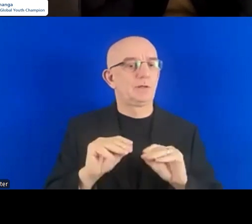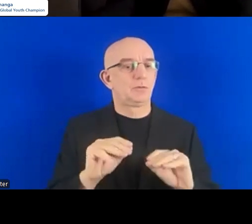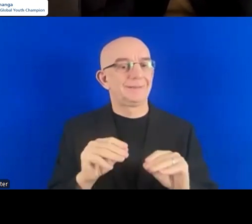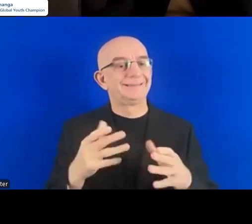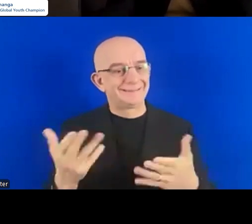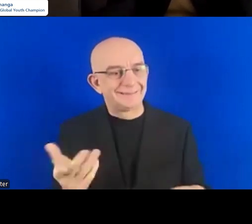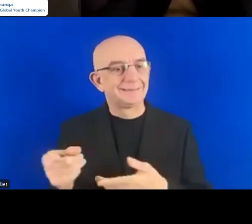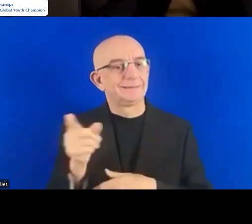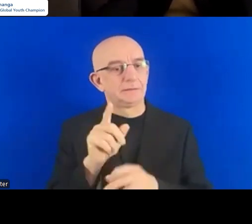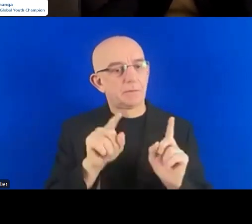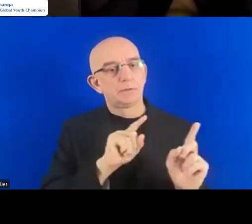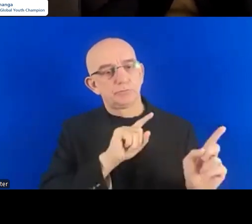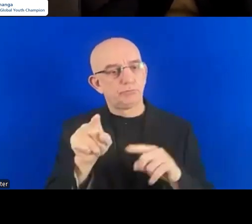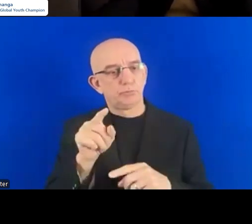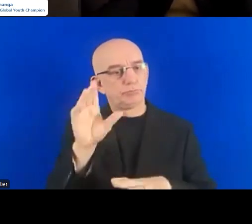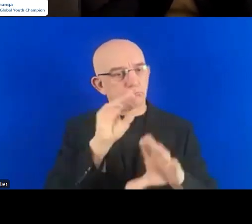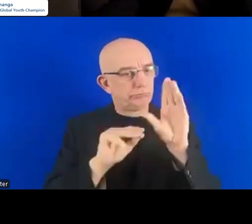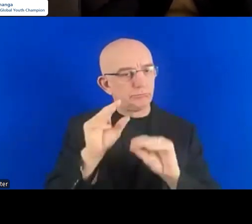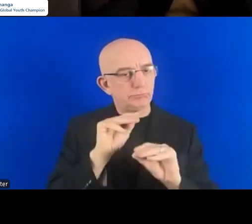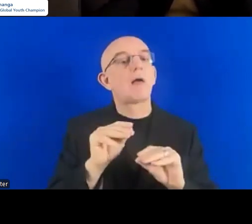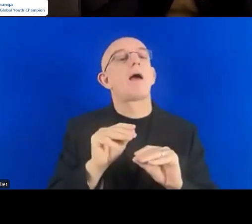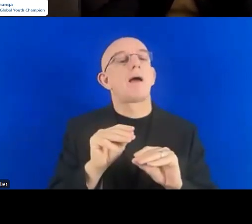be given